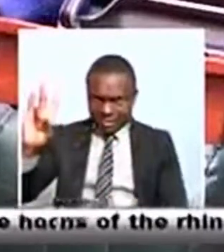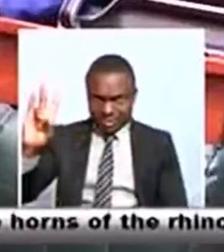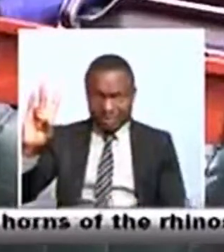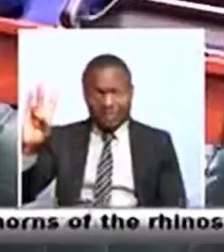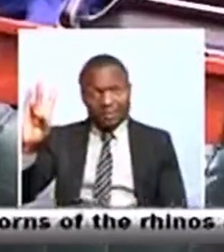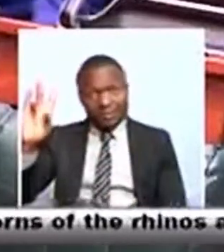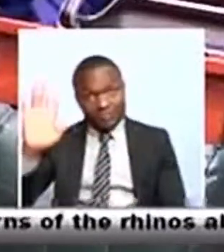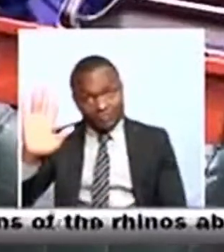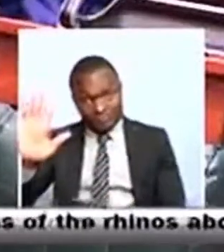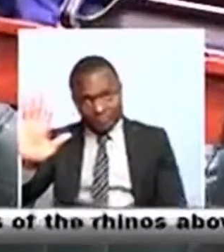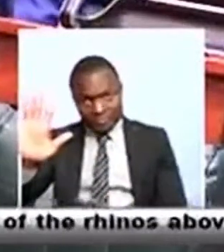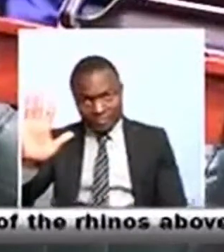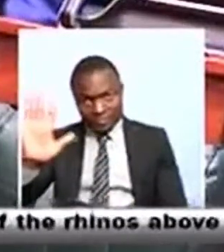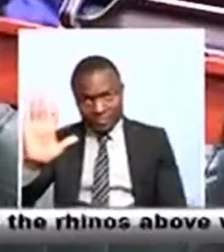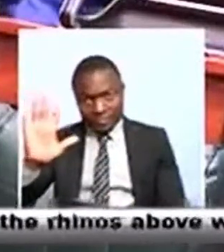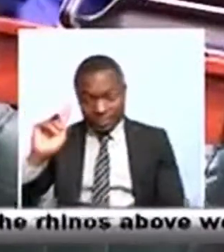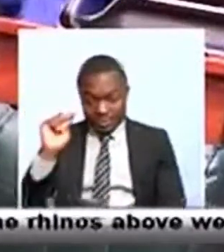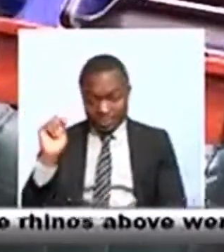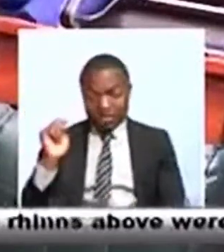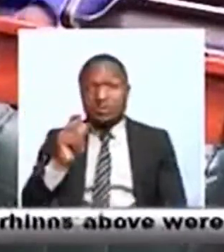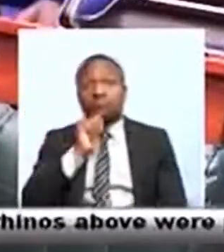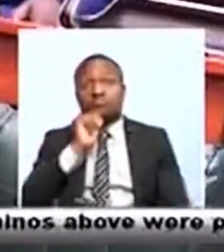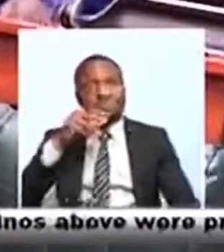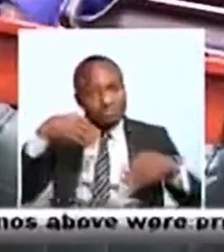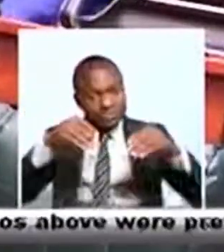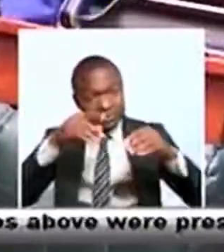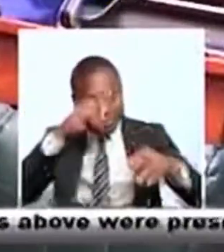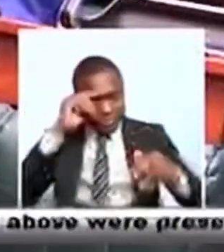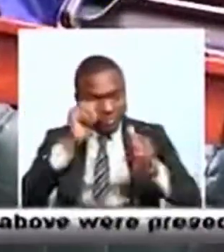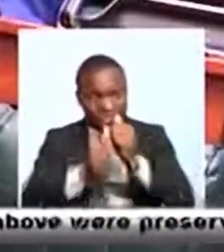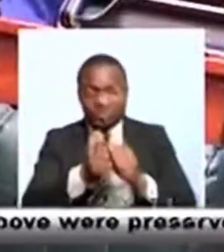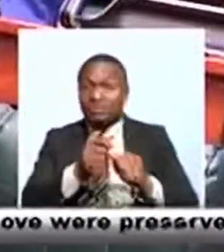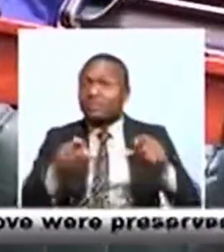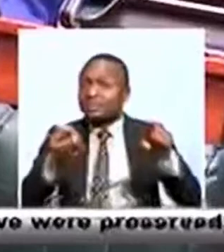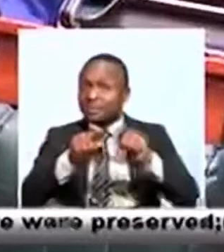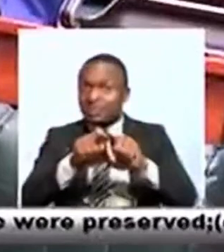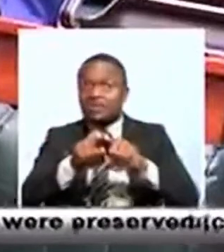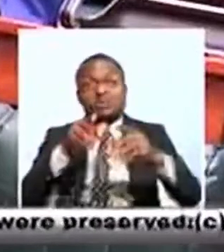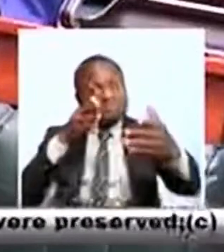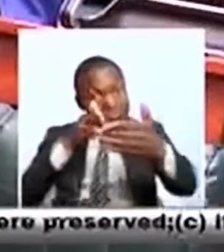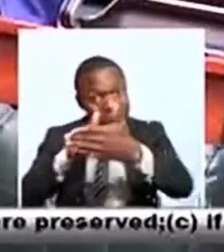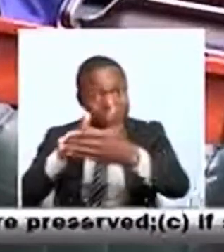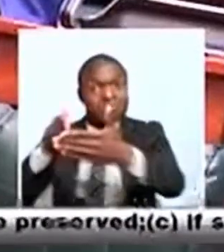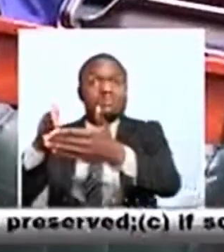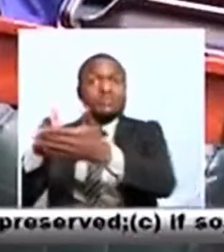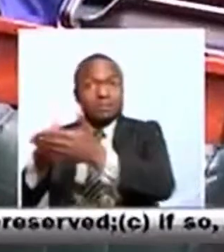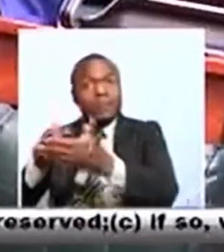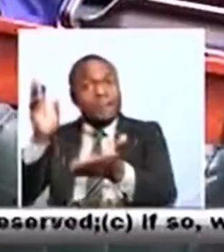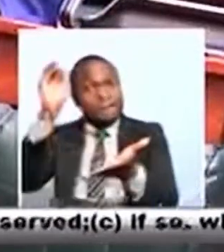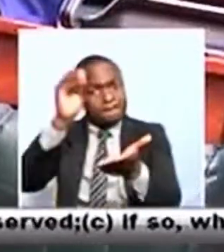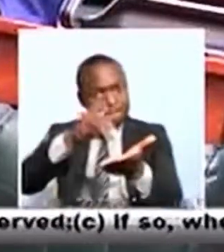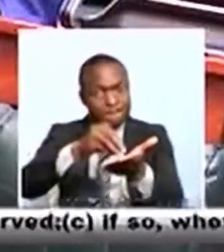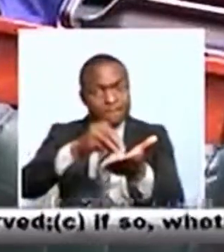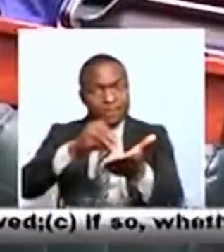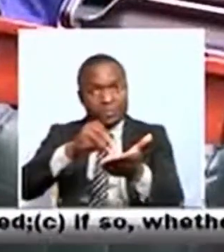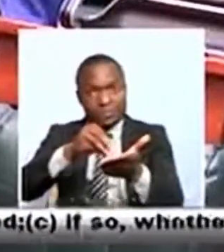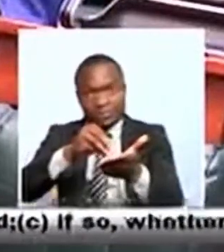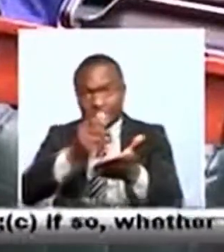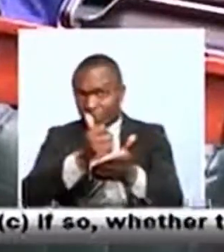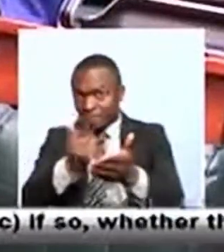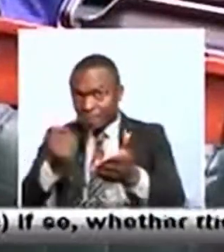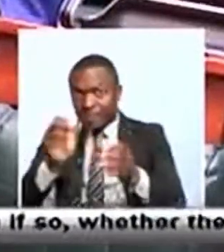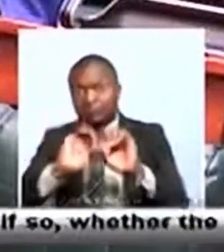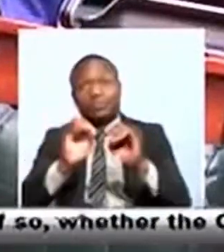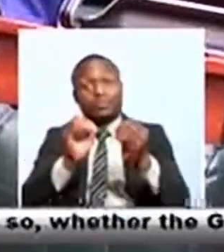tons, which has not been disposed of due to the same trade restrictions imposed by sites.